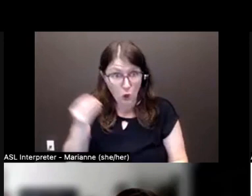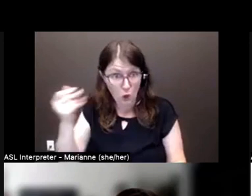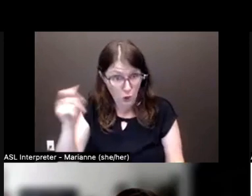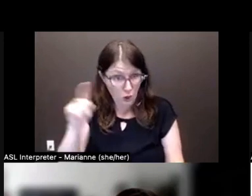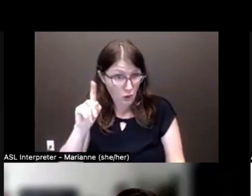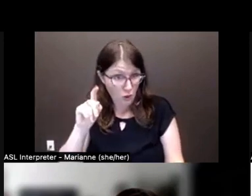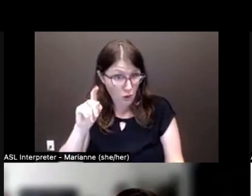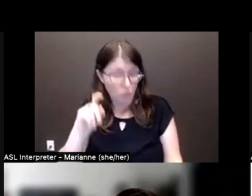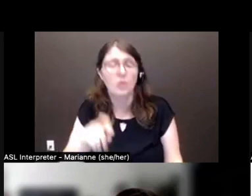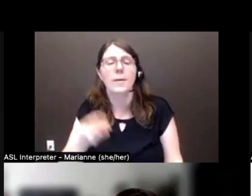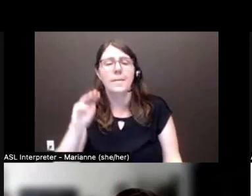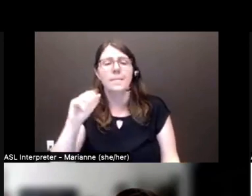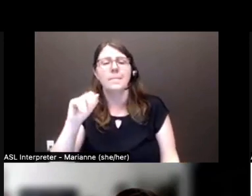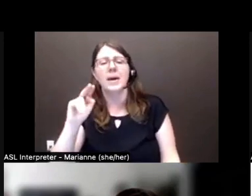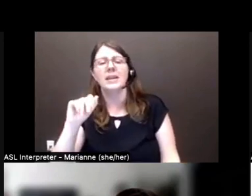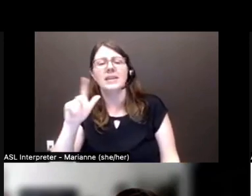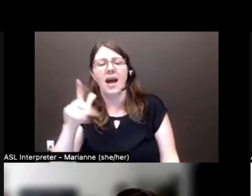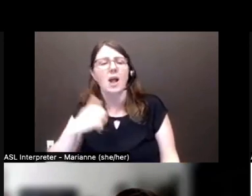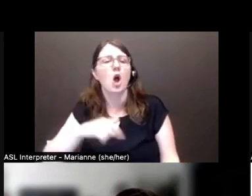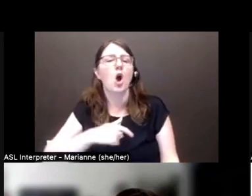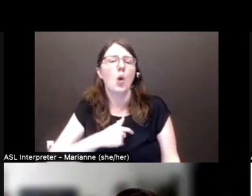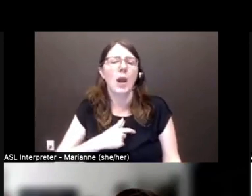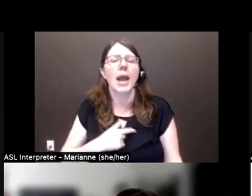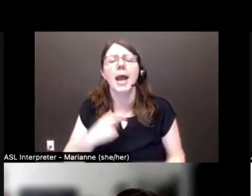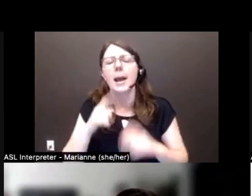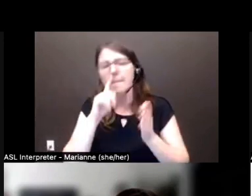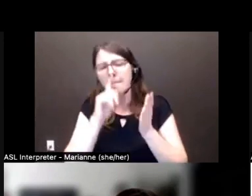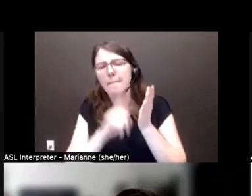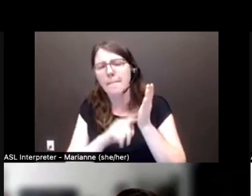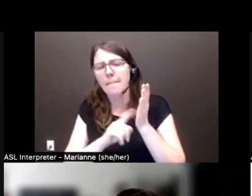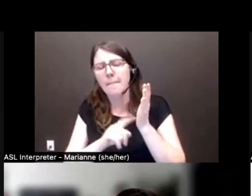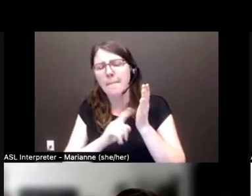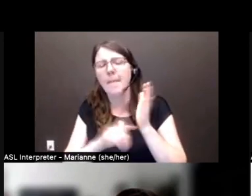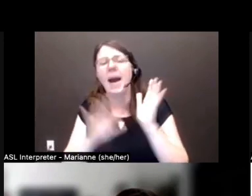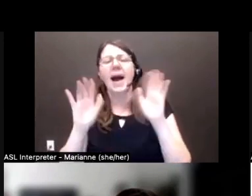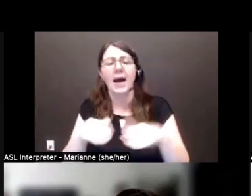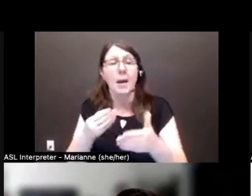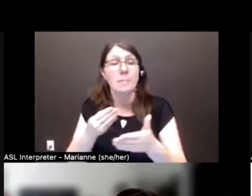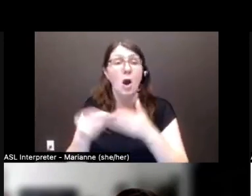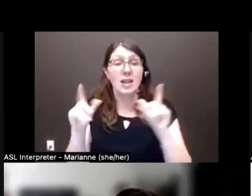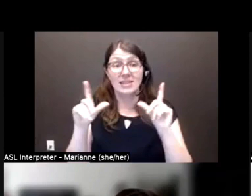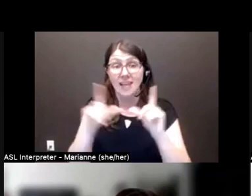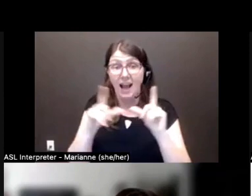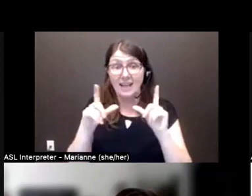organization. I remember we purchased the license for 300 something, 350,